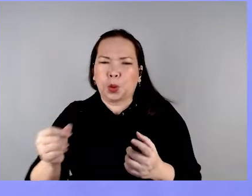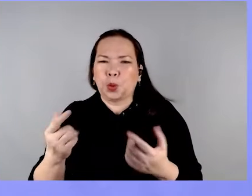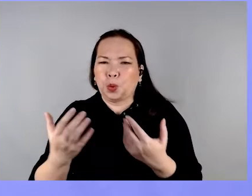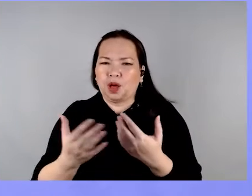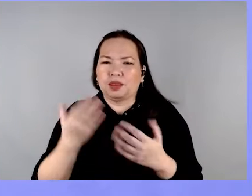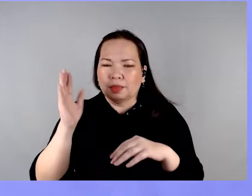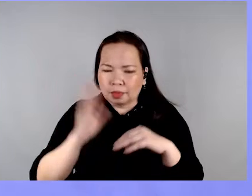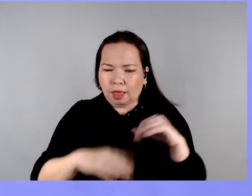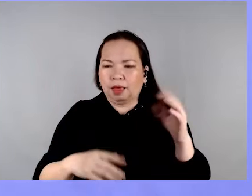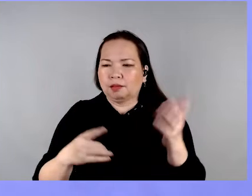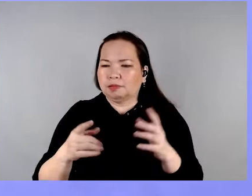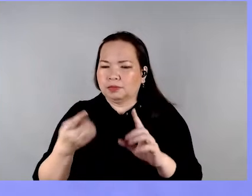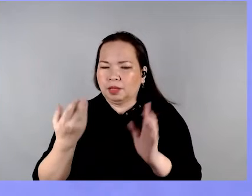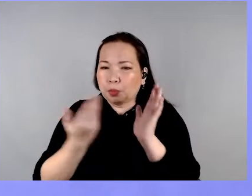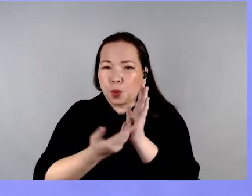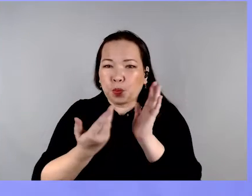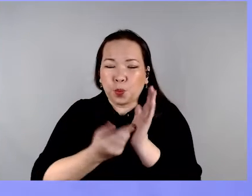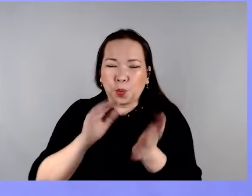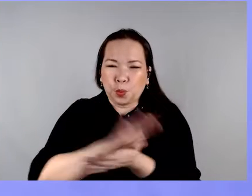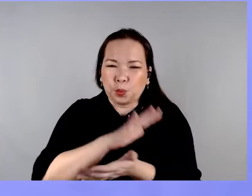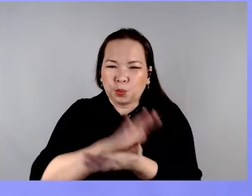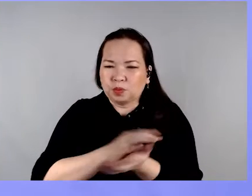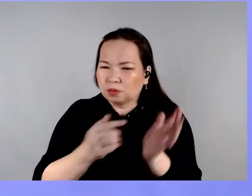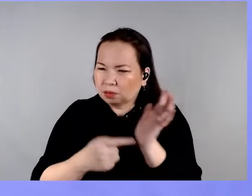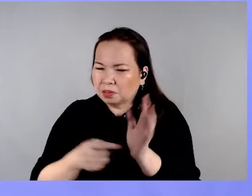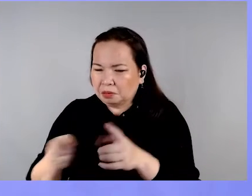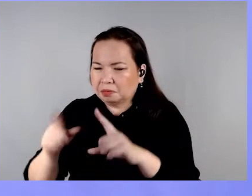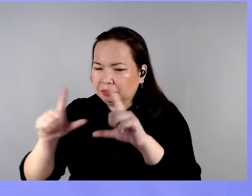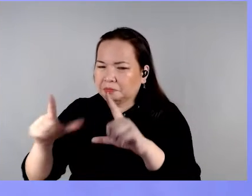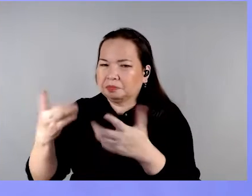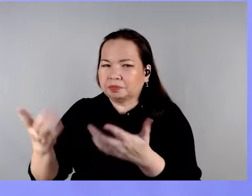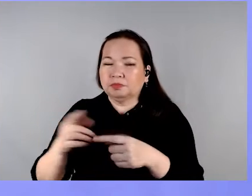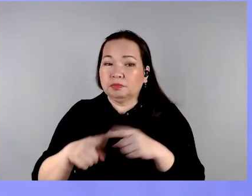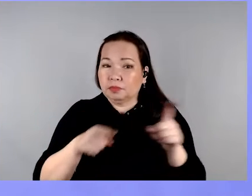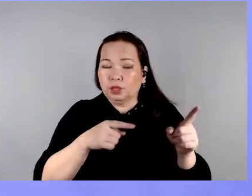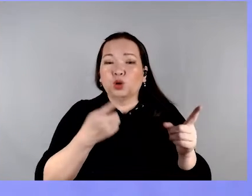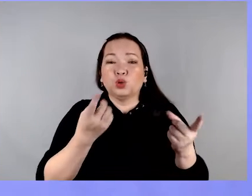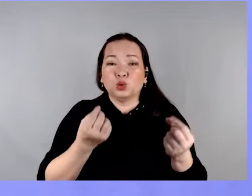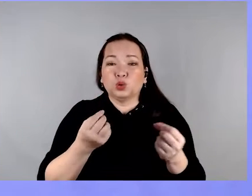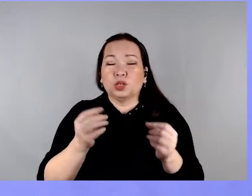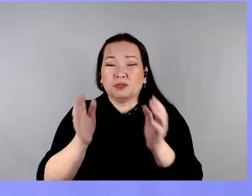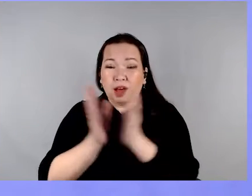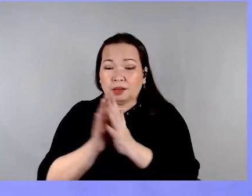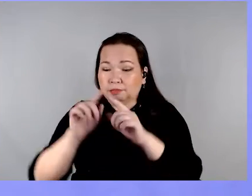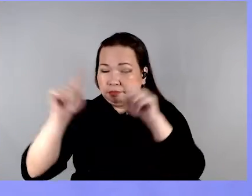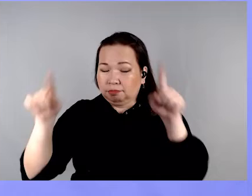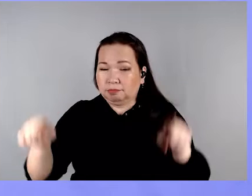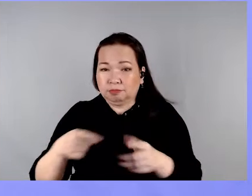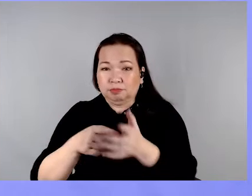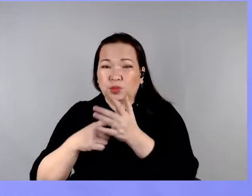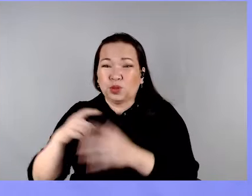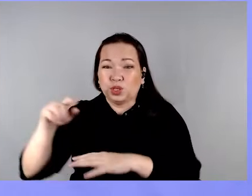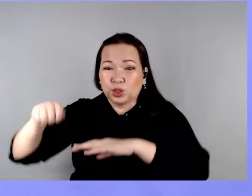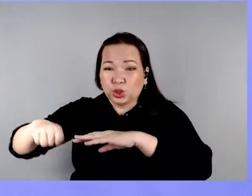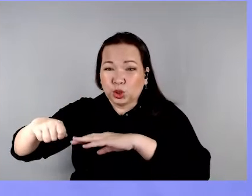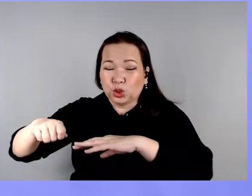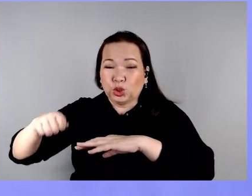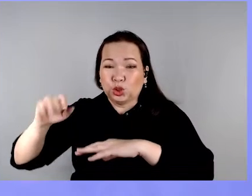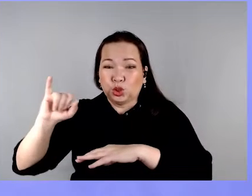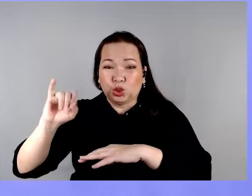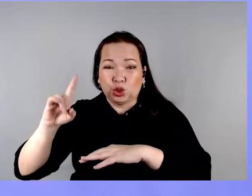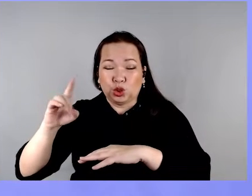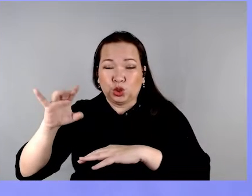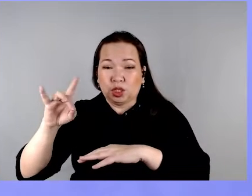compared to the tedious process of building evidence to prove probable cause and requesting a warrant of arrest or a search warrant from a